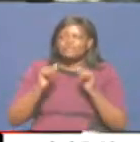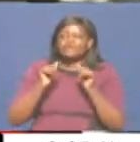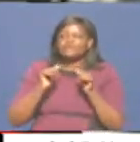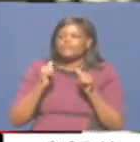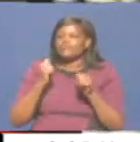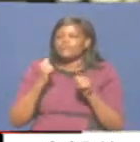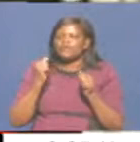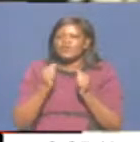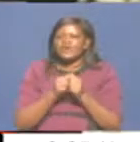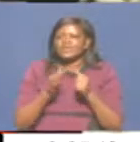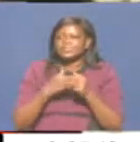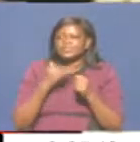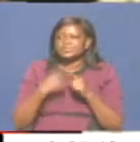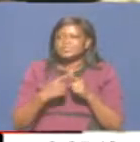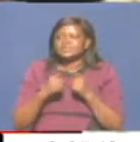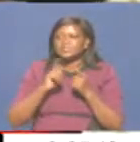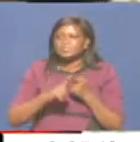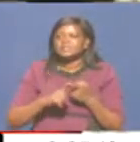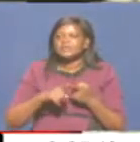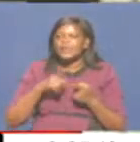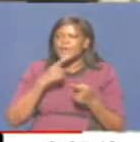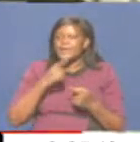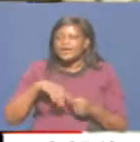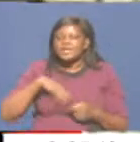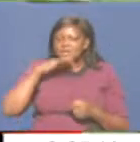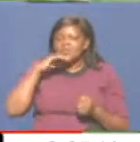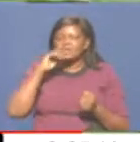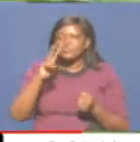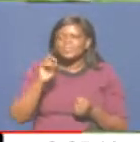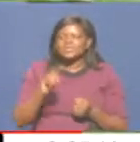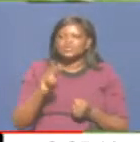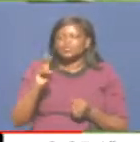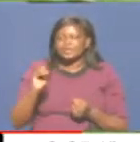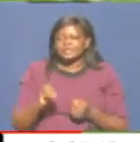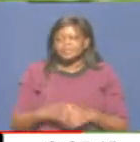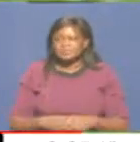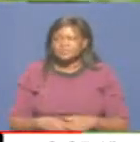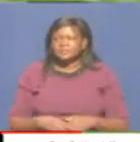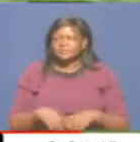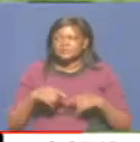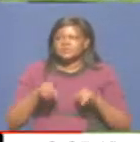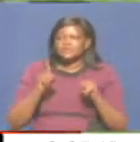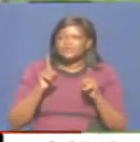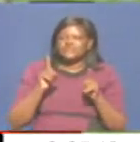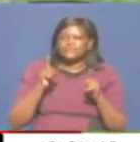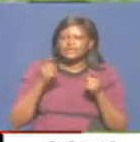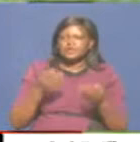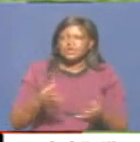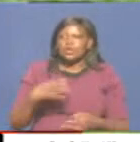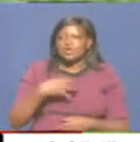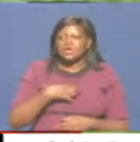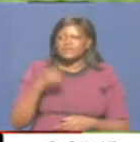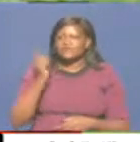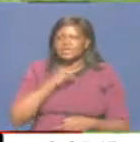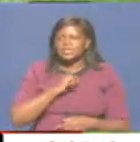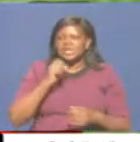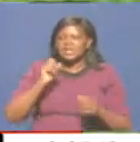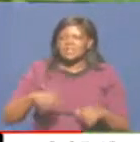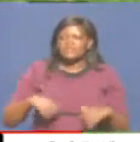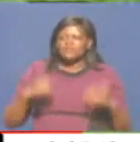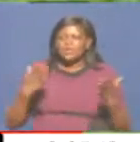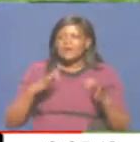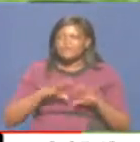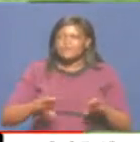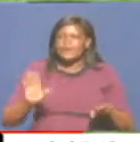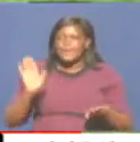18 years until Moi passed on in 2020. Njiru, who has now retired, resides at his farm in